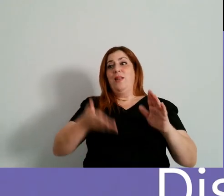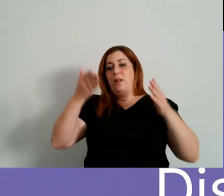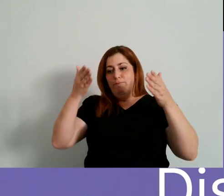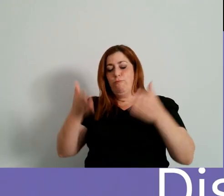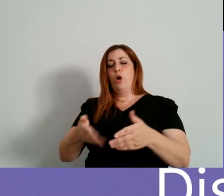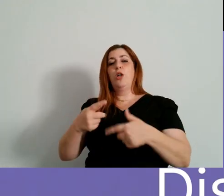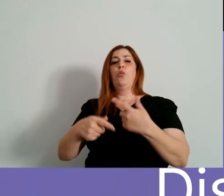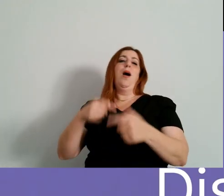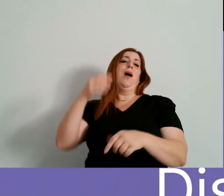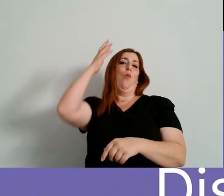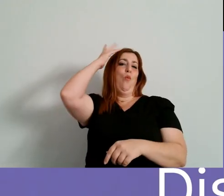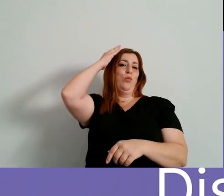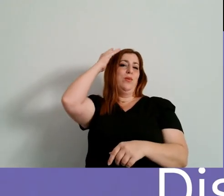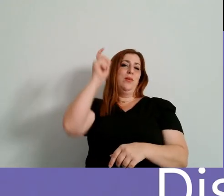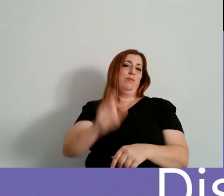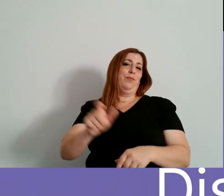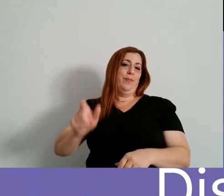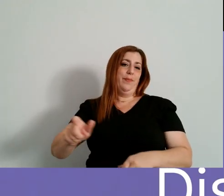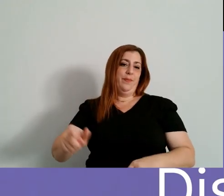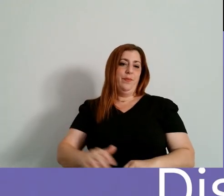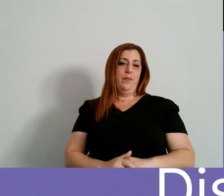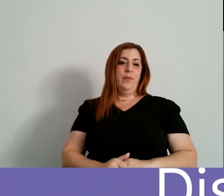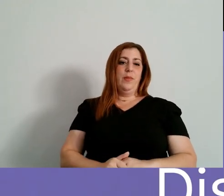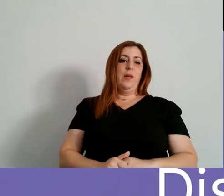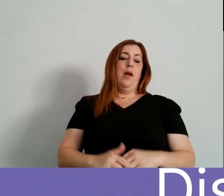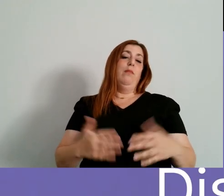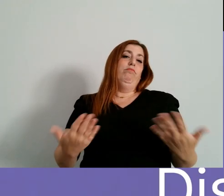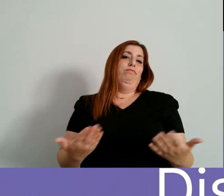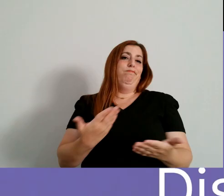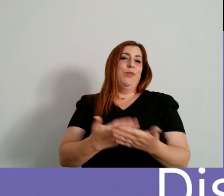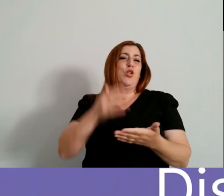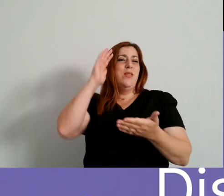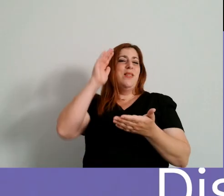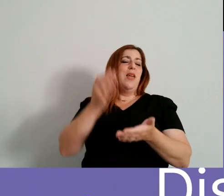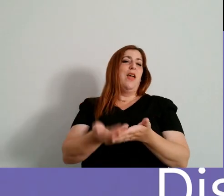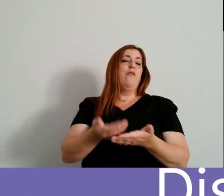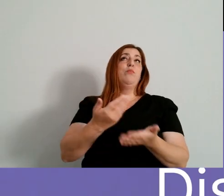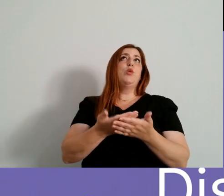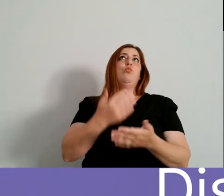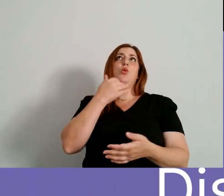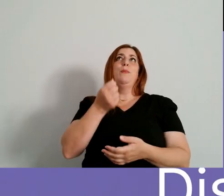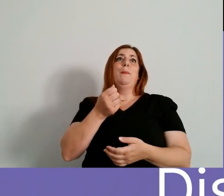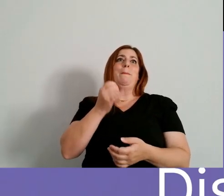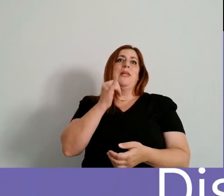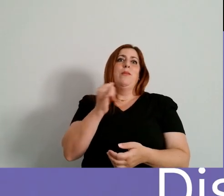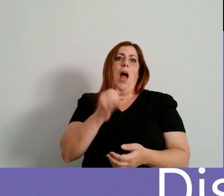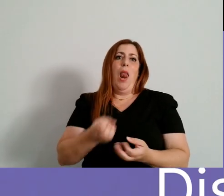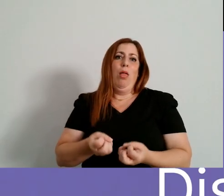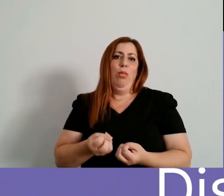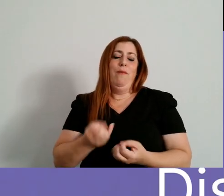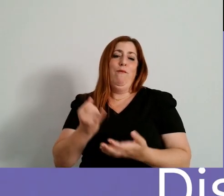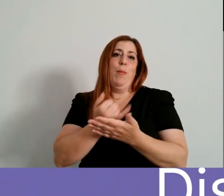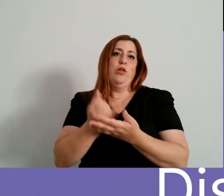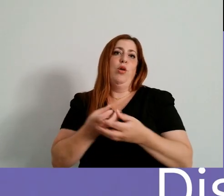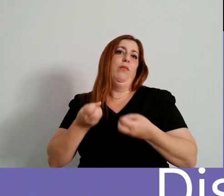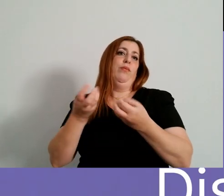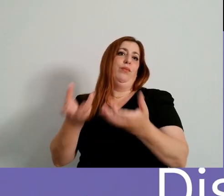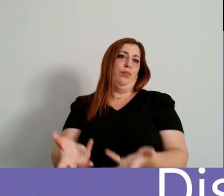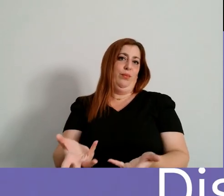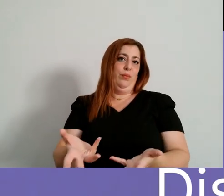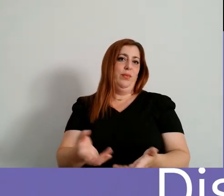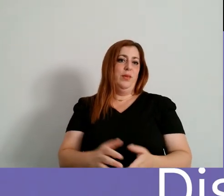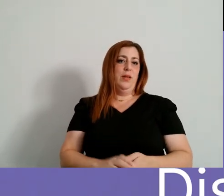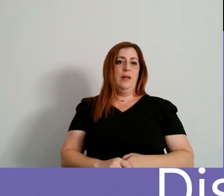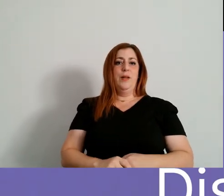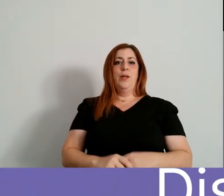keep yourself from accidentally exposing private information that can get you again in